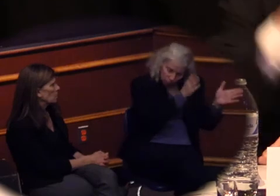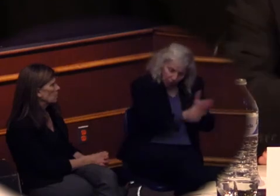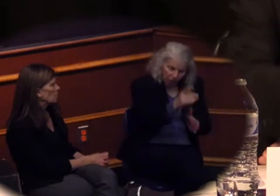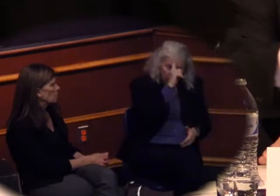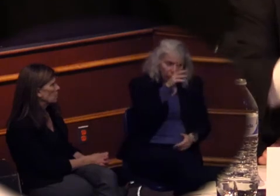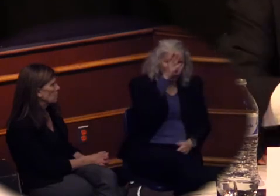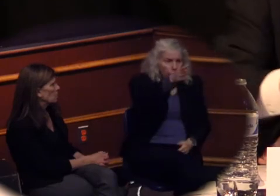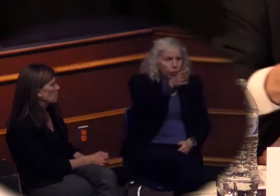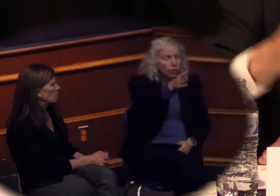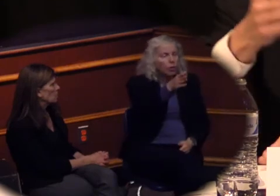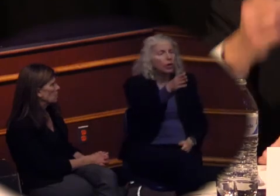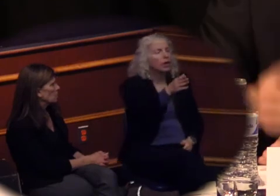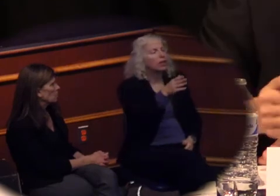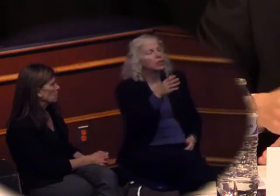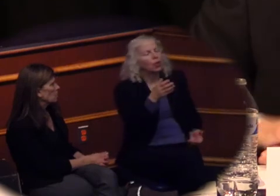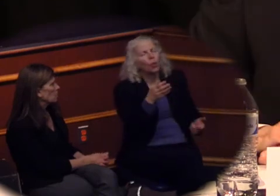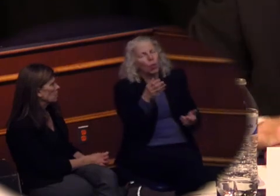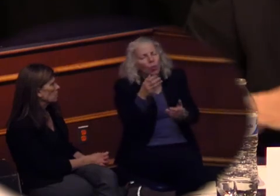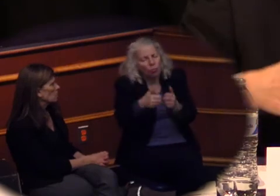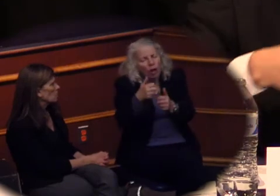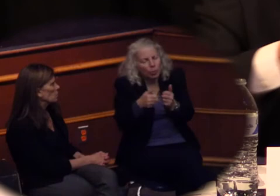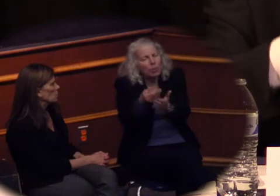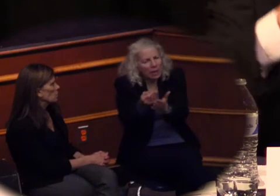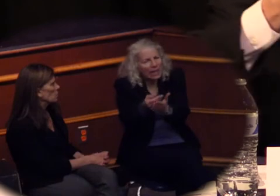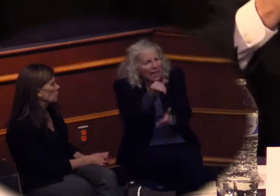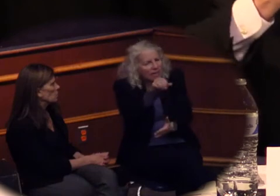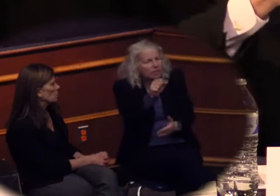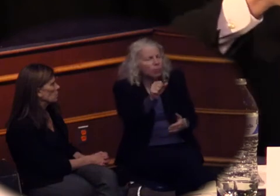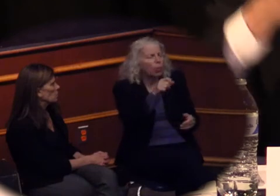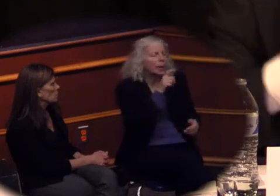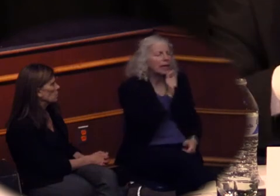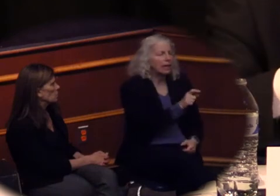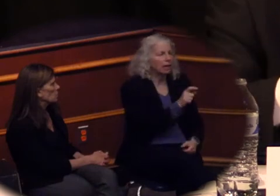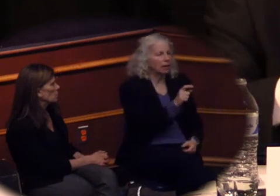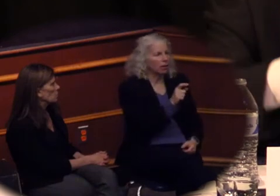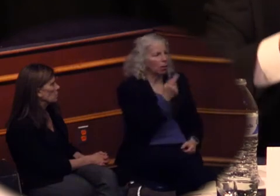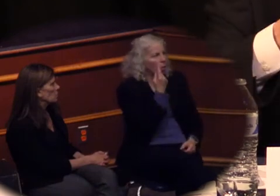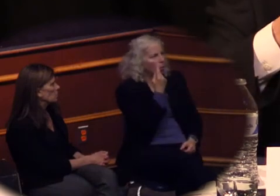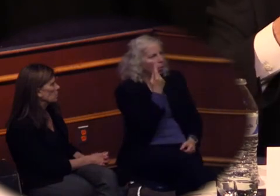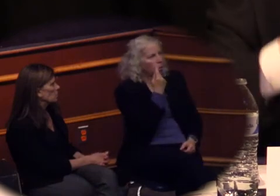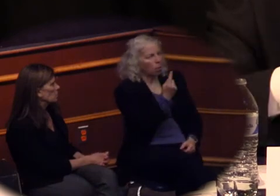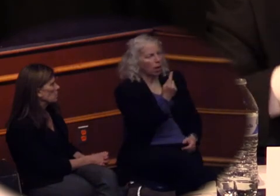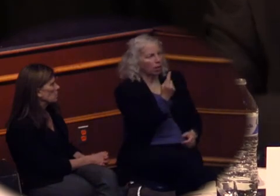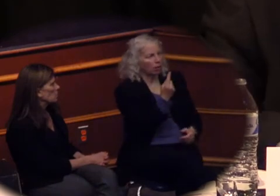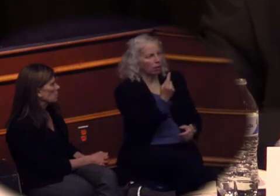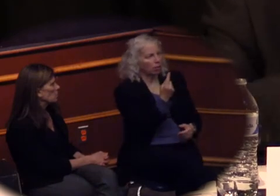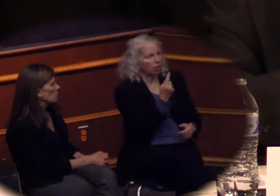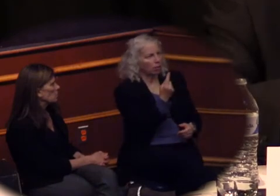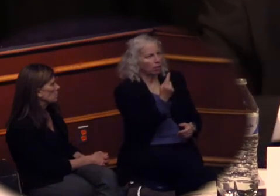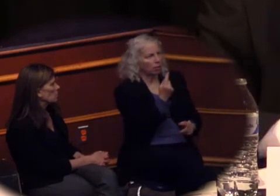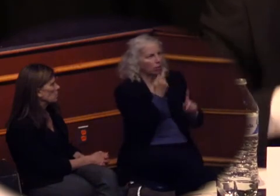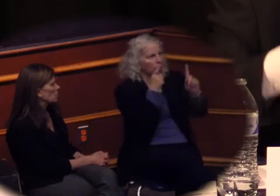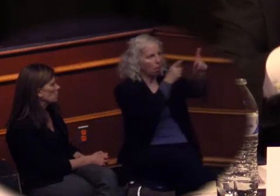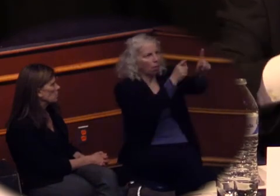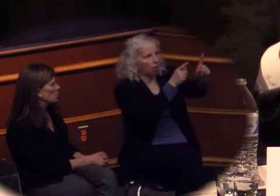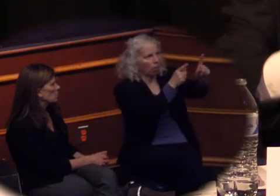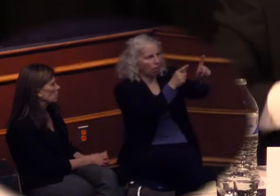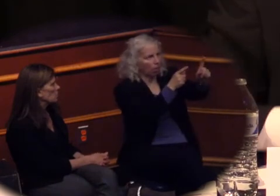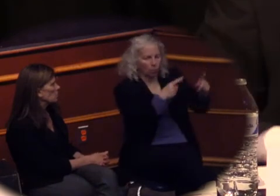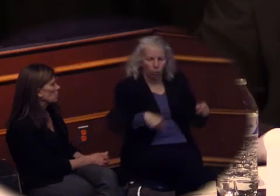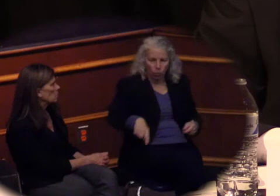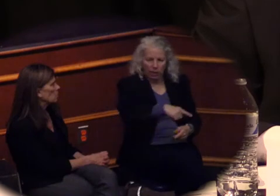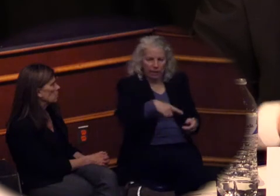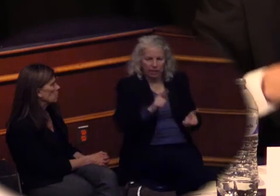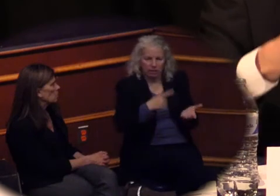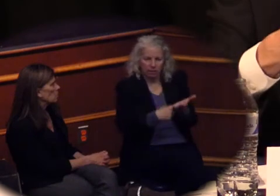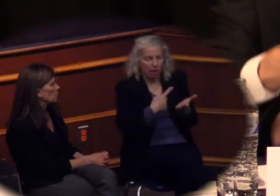In addition to all the funding questions, we need to unify us in a discussion of where we want to be in 10 or